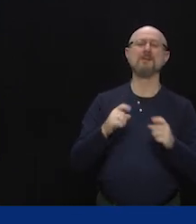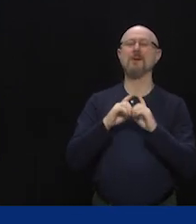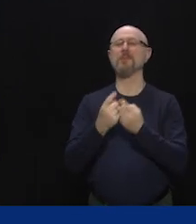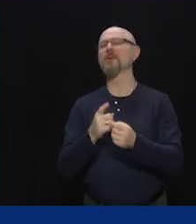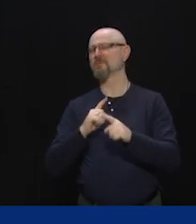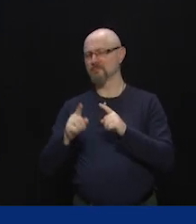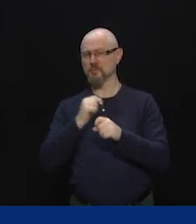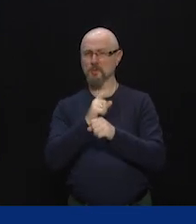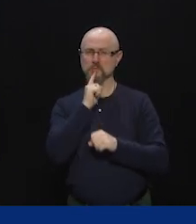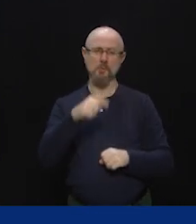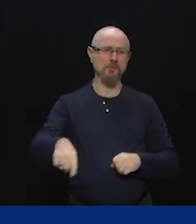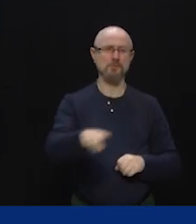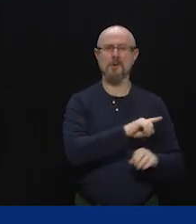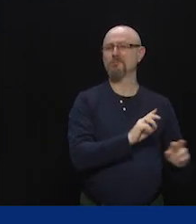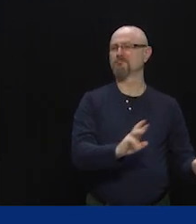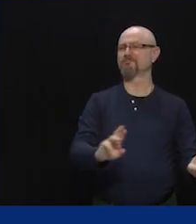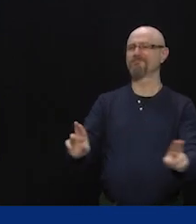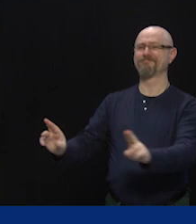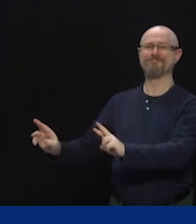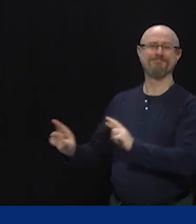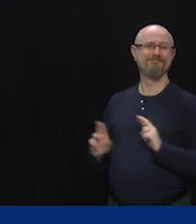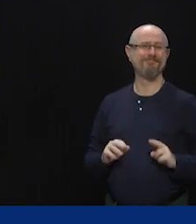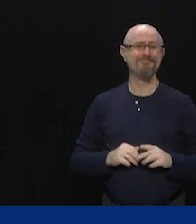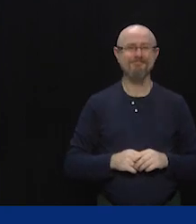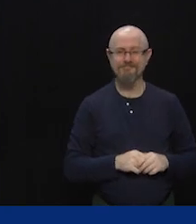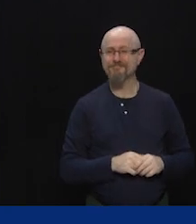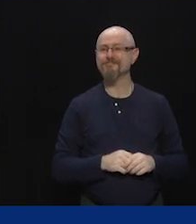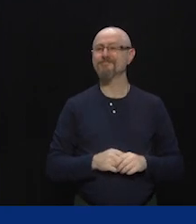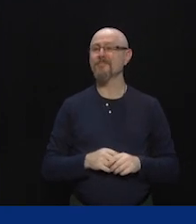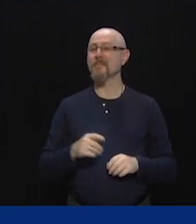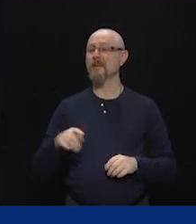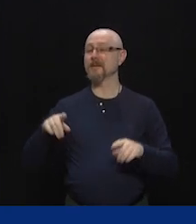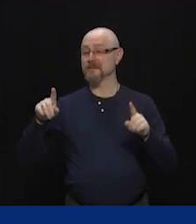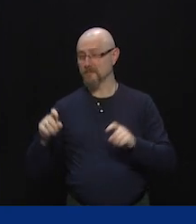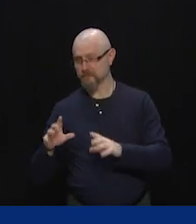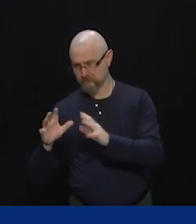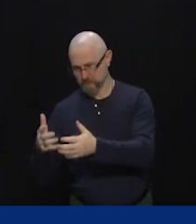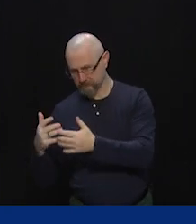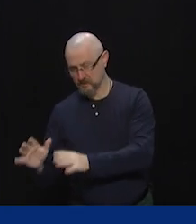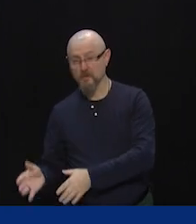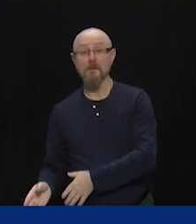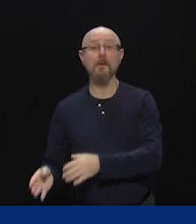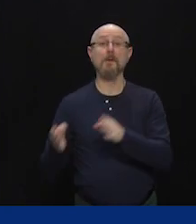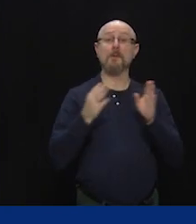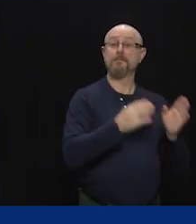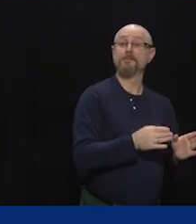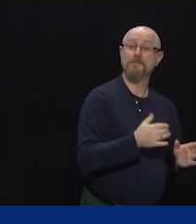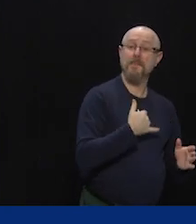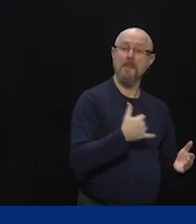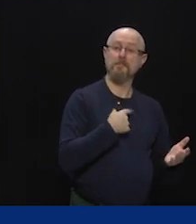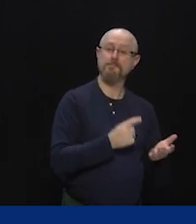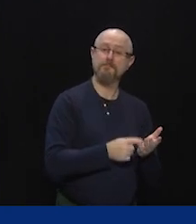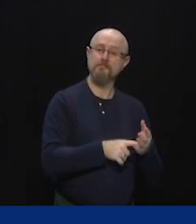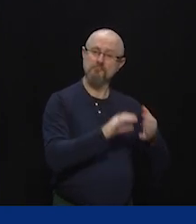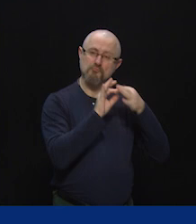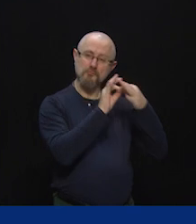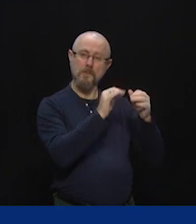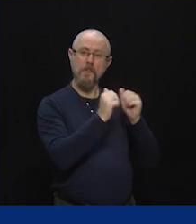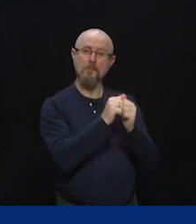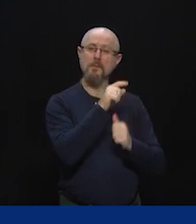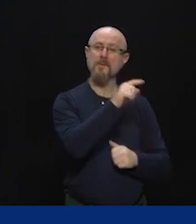prepared. In addition to our testing, I wanted to give an update on our work with FEMA and the federal